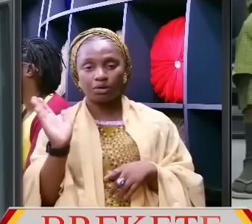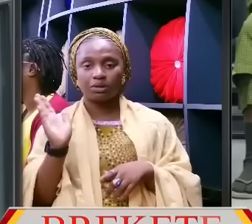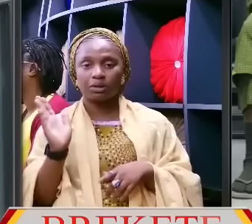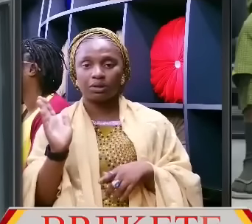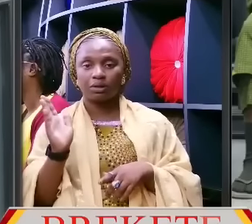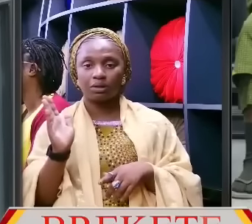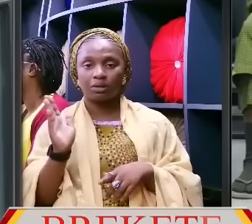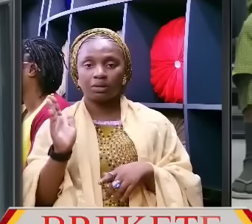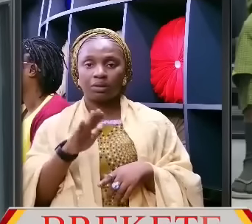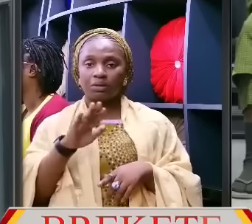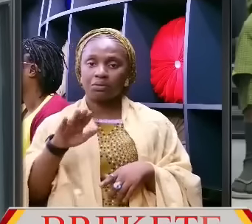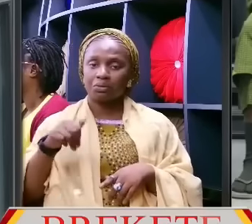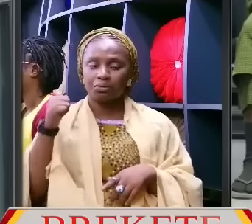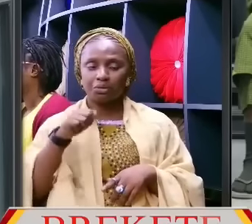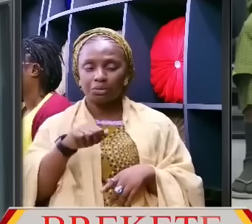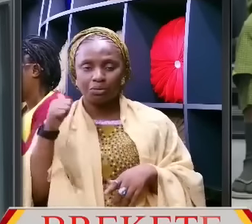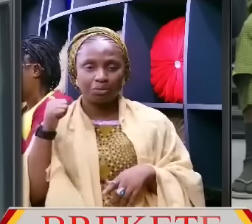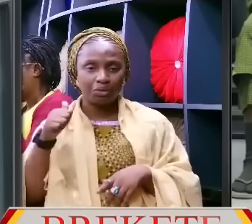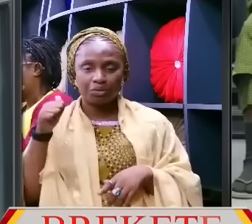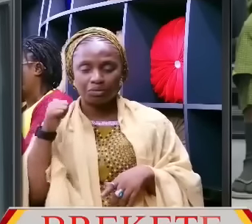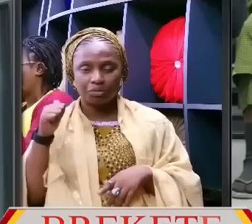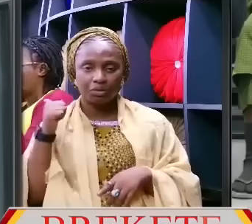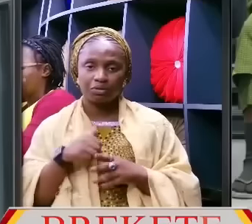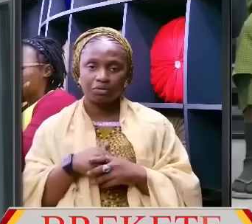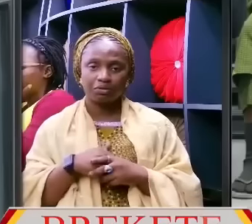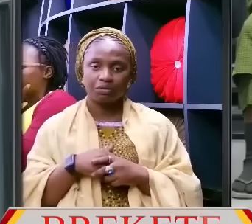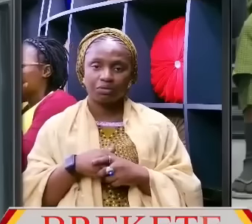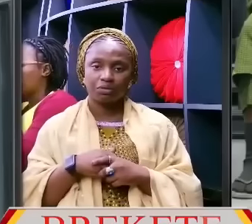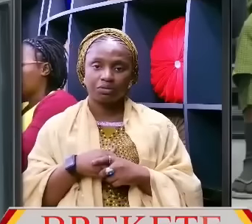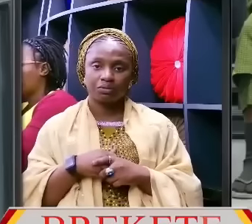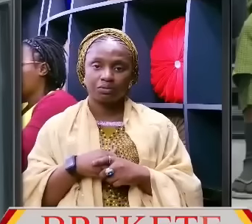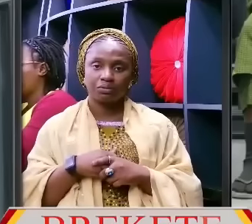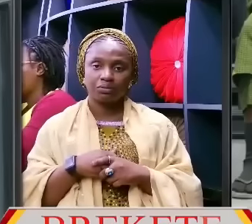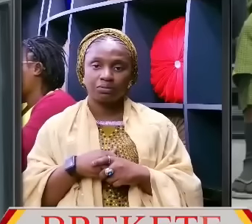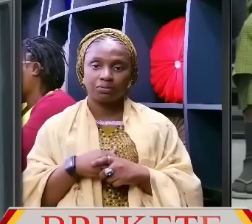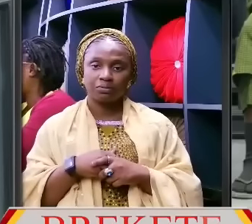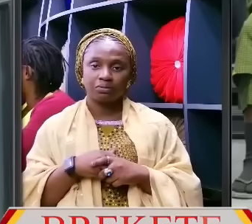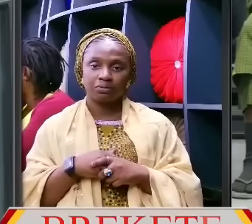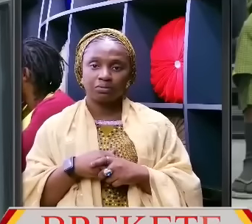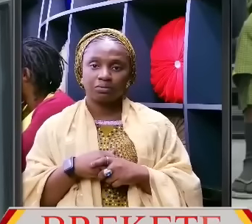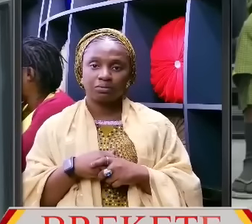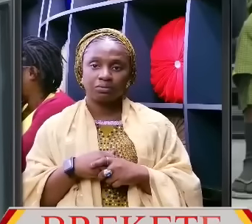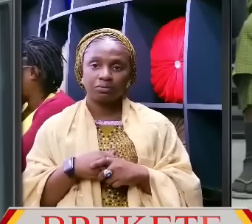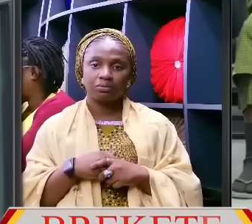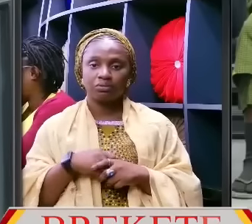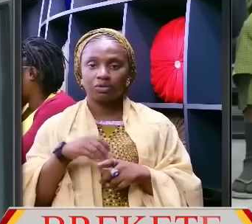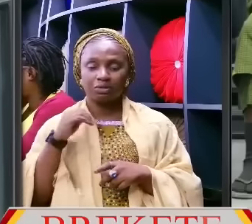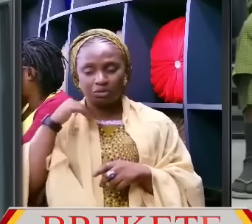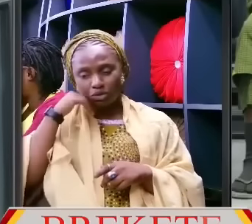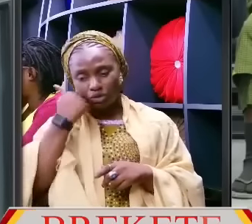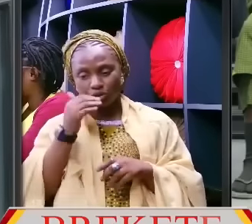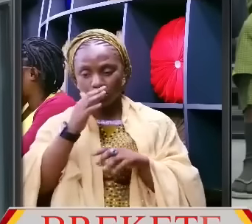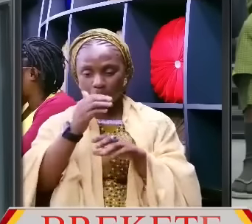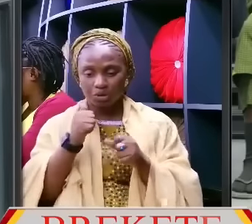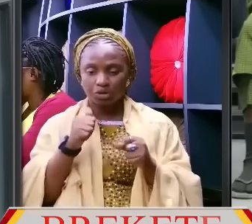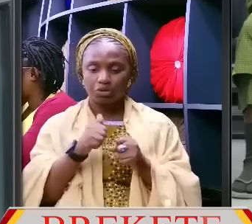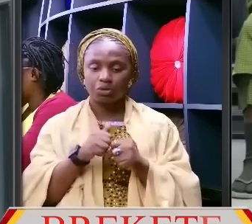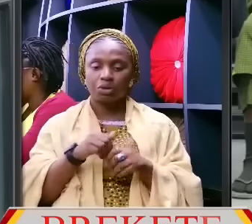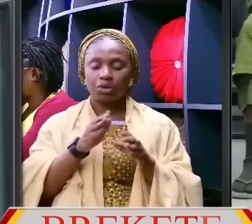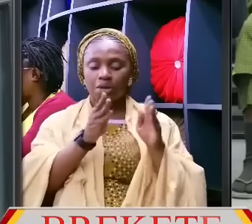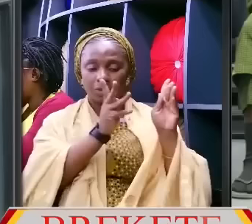say, you say, okay, I no go agree, I no go agree. And we say, the talk say, the tear trousers for back. And you go, the shame will catch you. Thank you. Keep